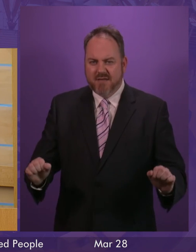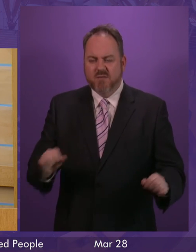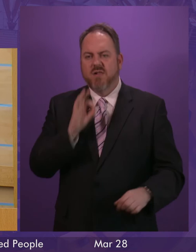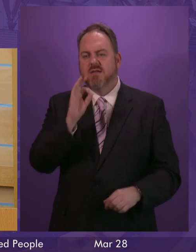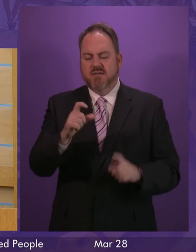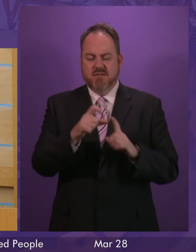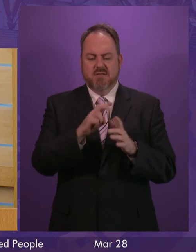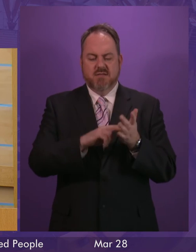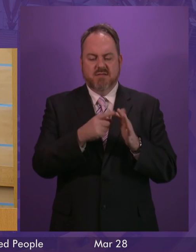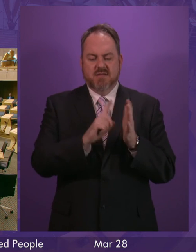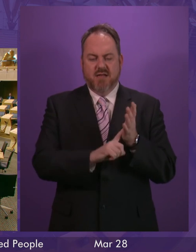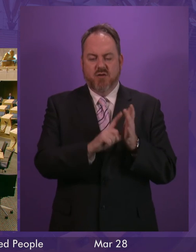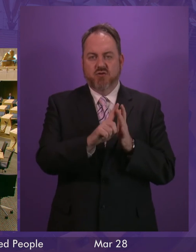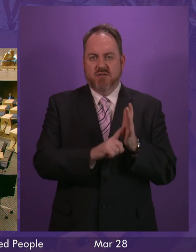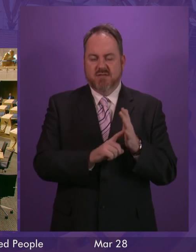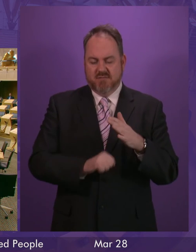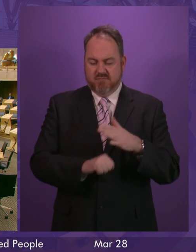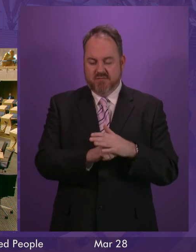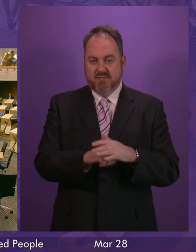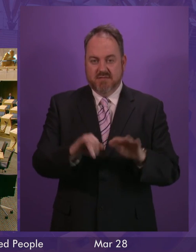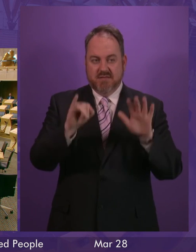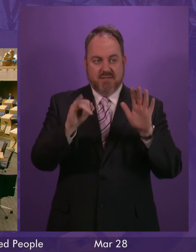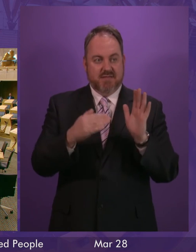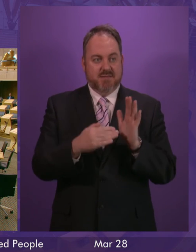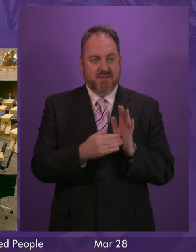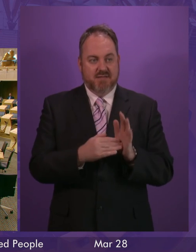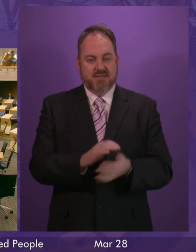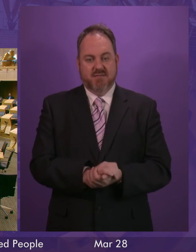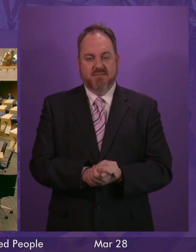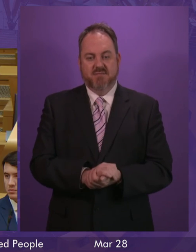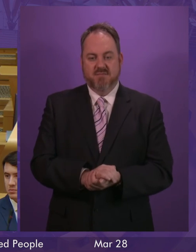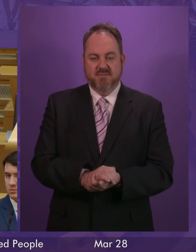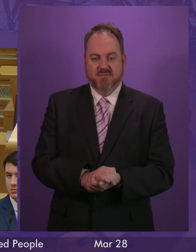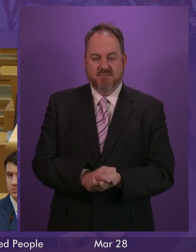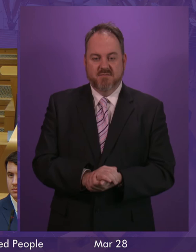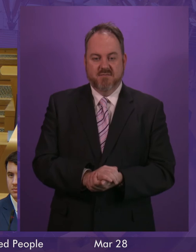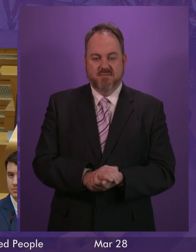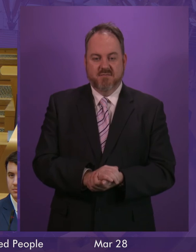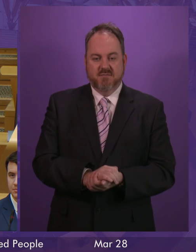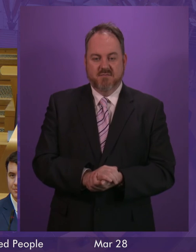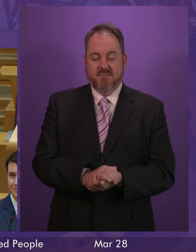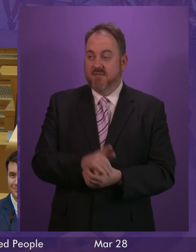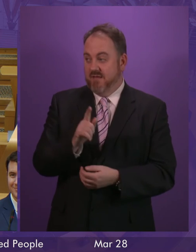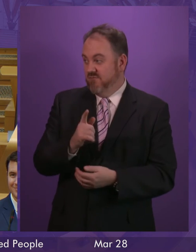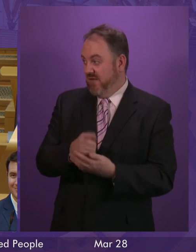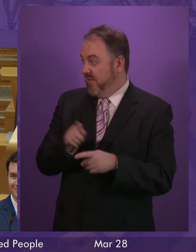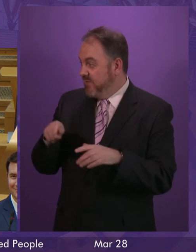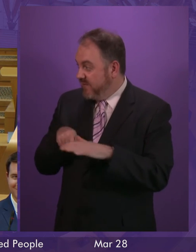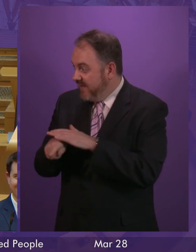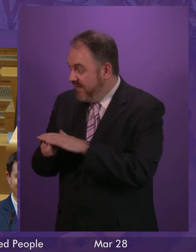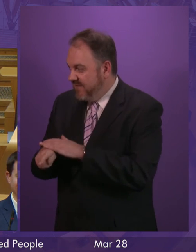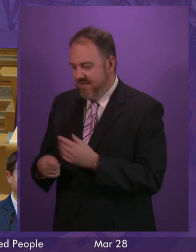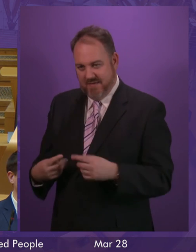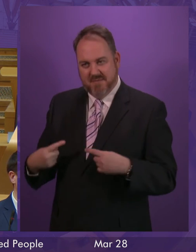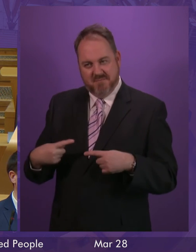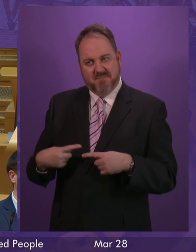call Daniel Johnson. No more than six minutes, please. Thank you, Presiding Officer, and they're missing out on a treat. But I'd like to begin